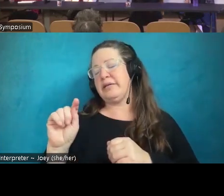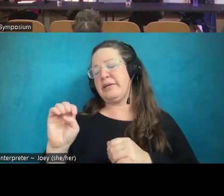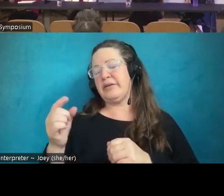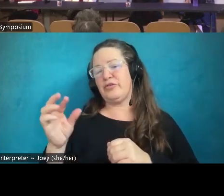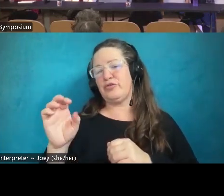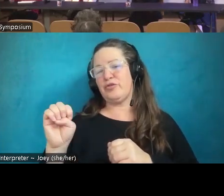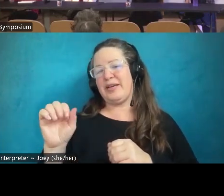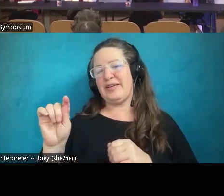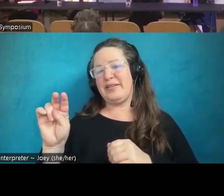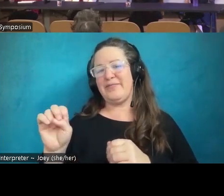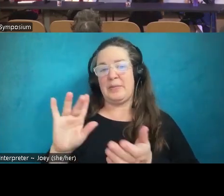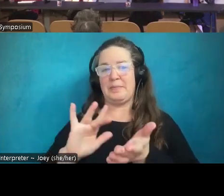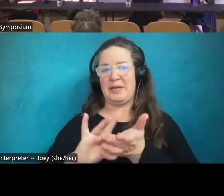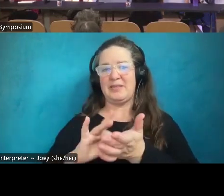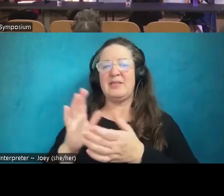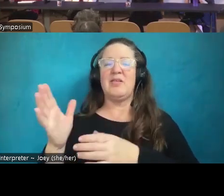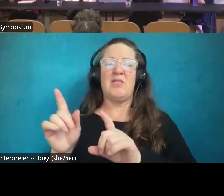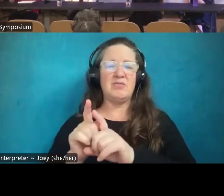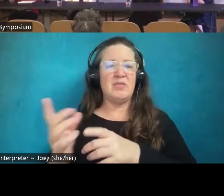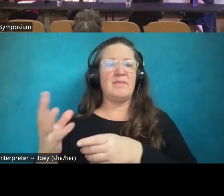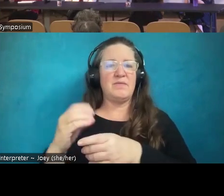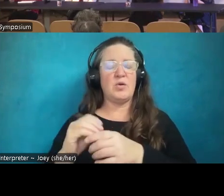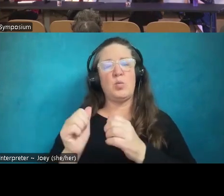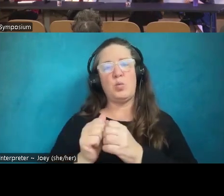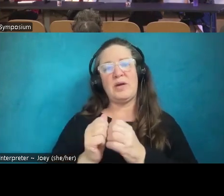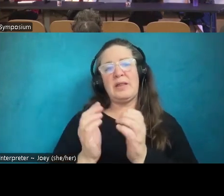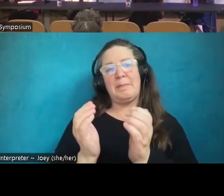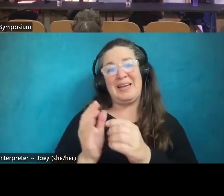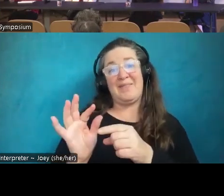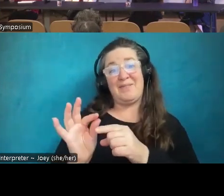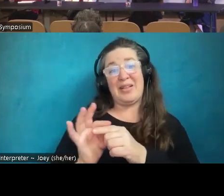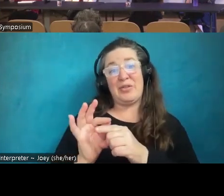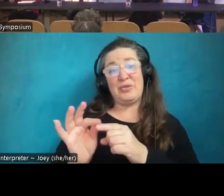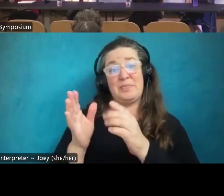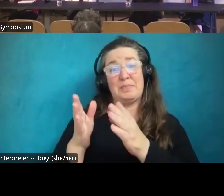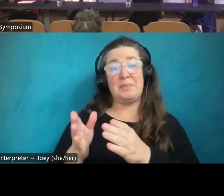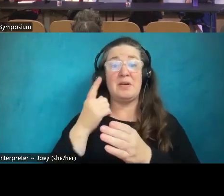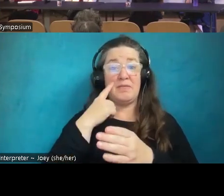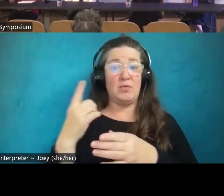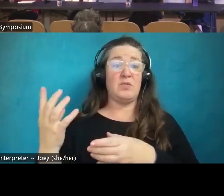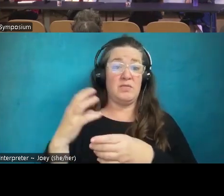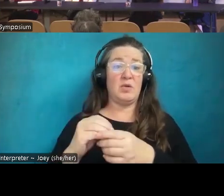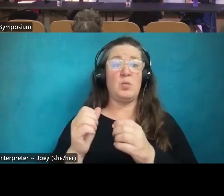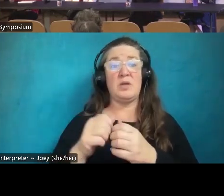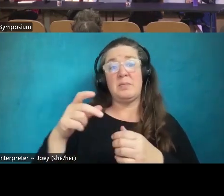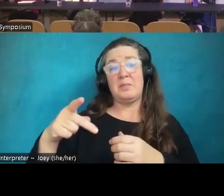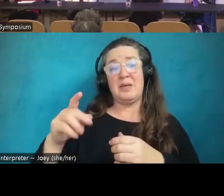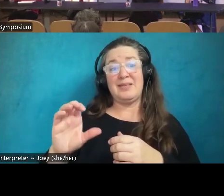care clinicians about supplements and various things. MCAS is part of that plan.